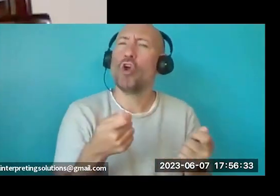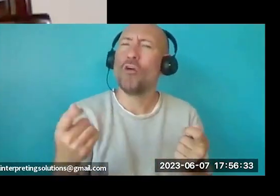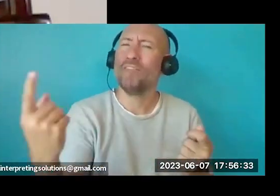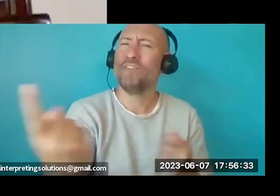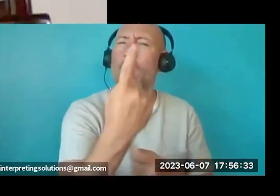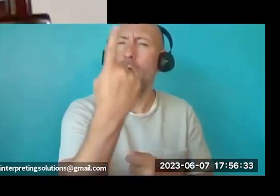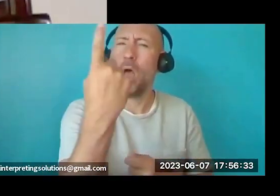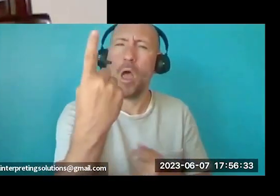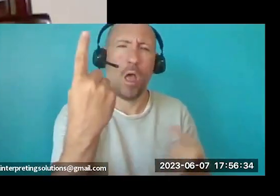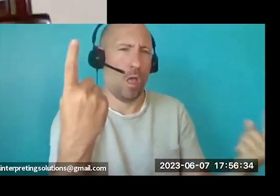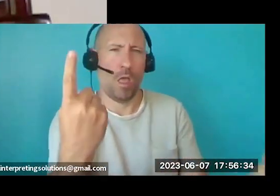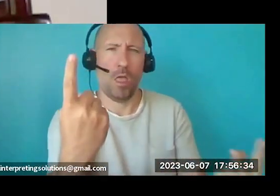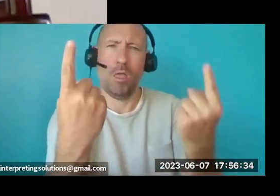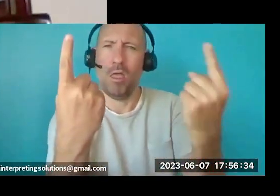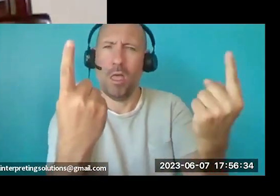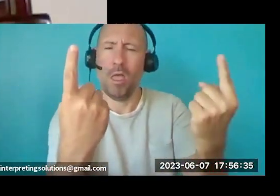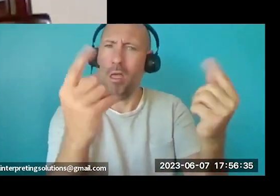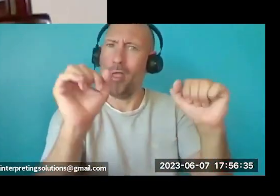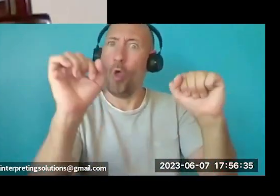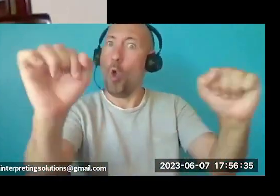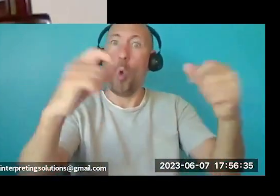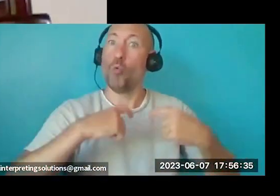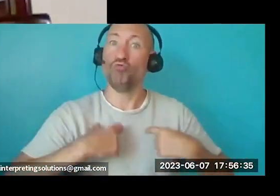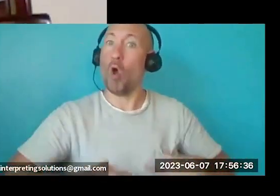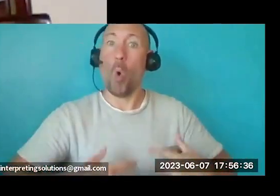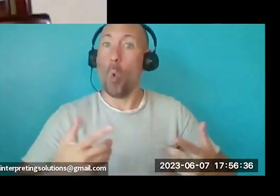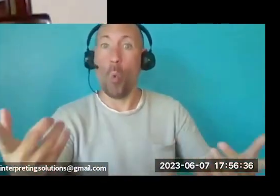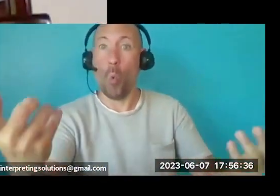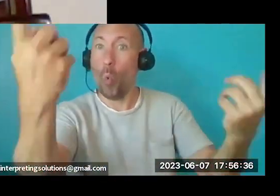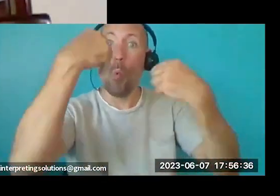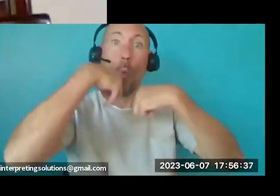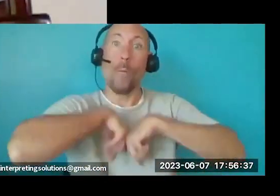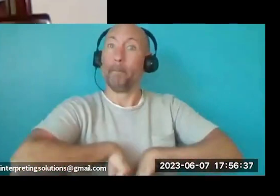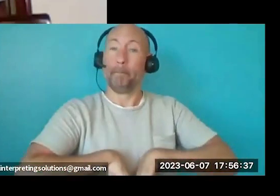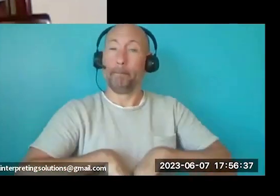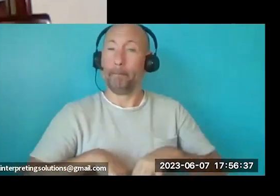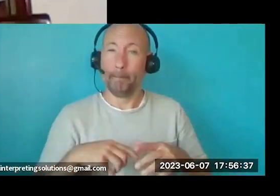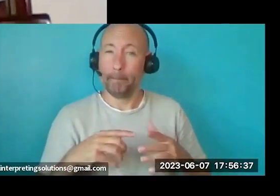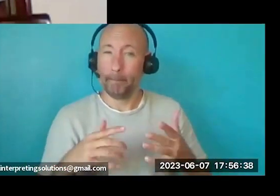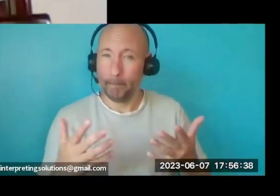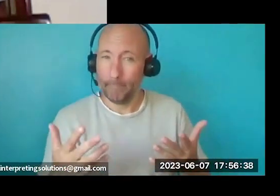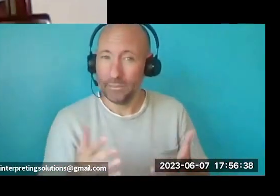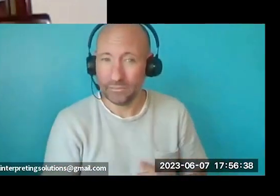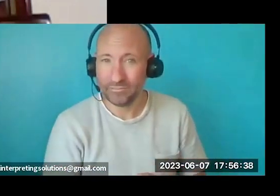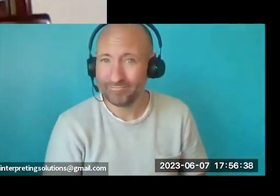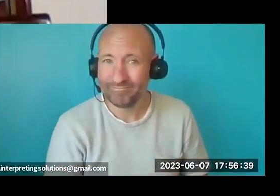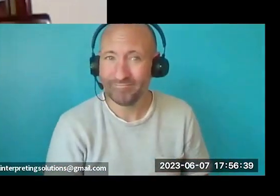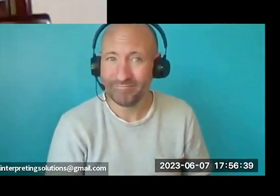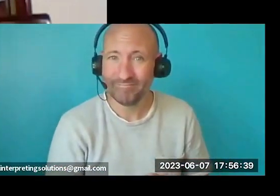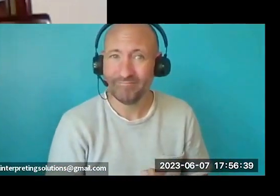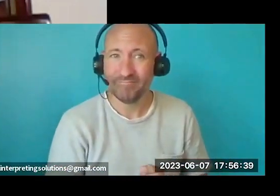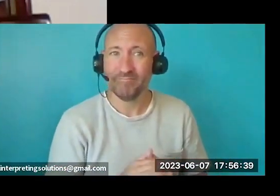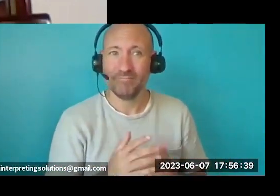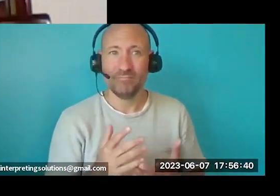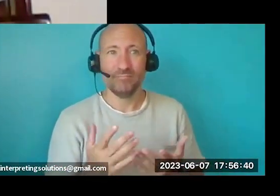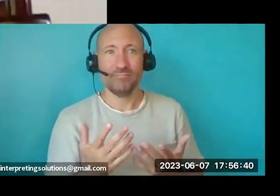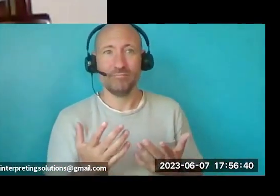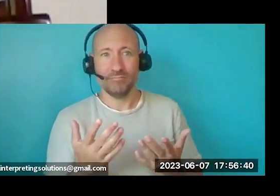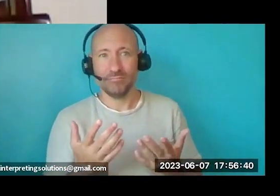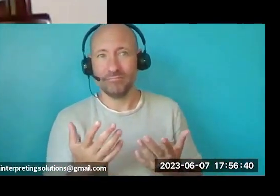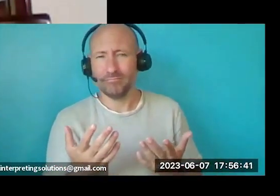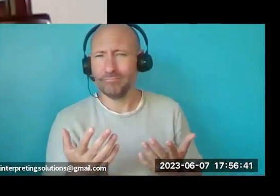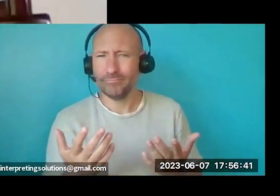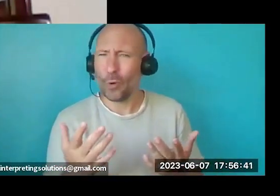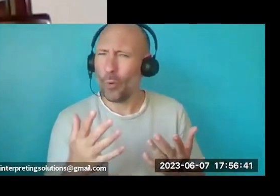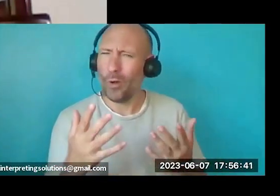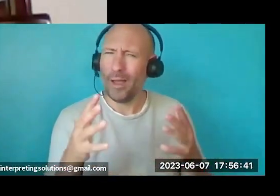their own rules. They have given themselves specific tasks that they let